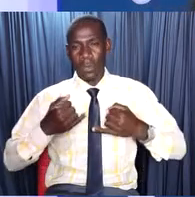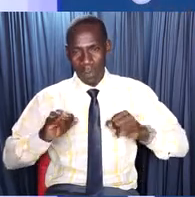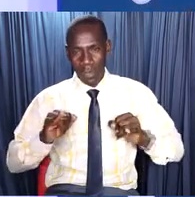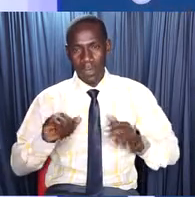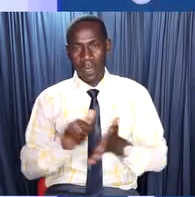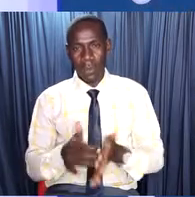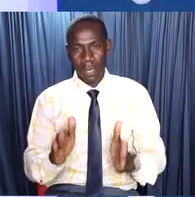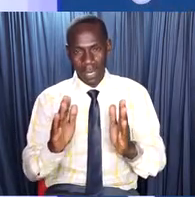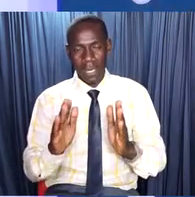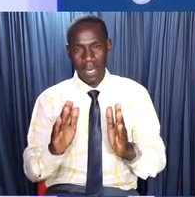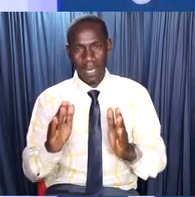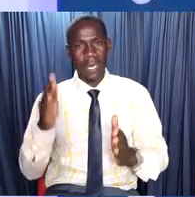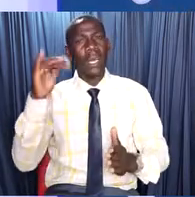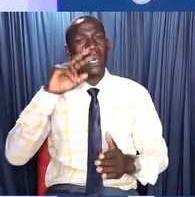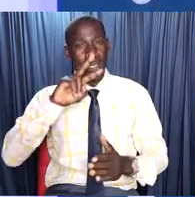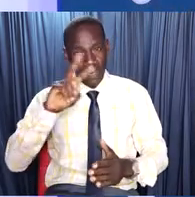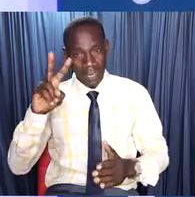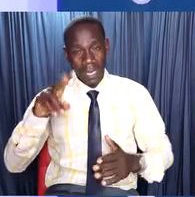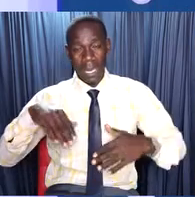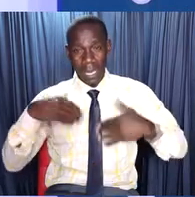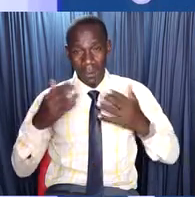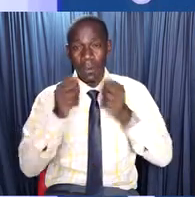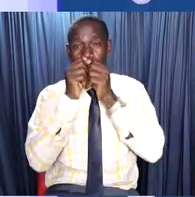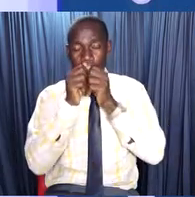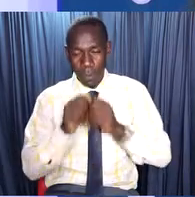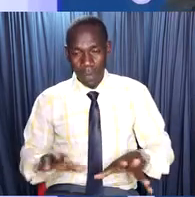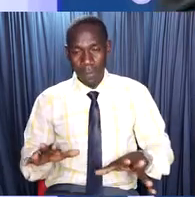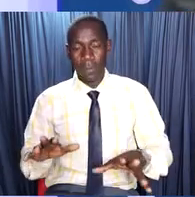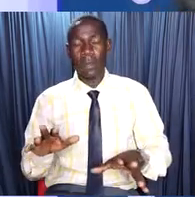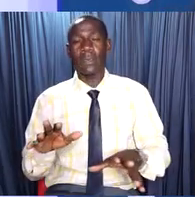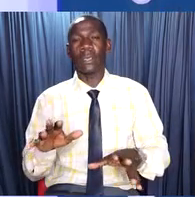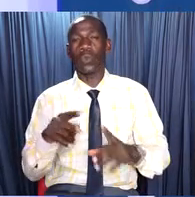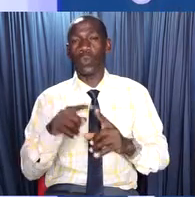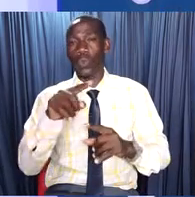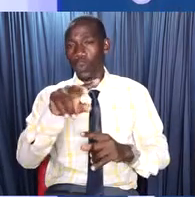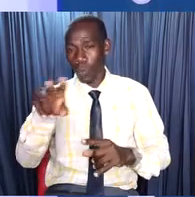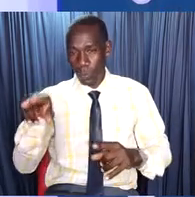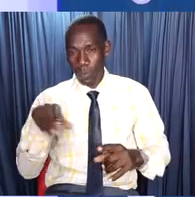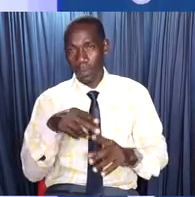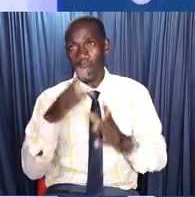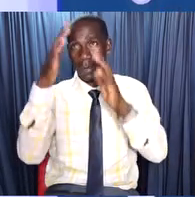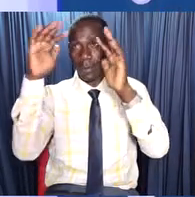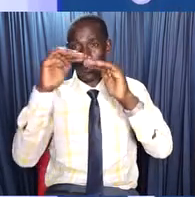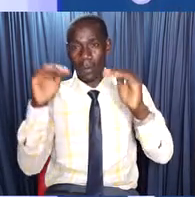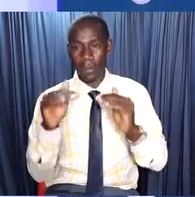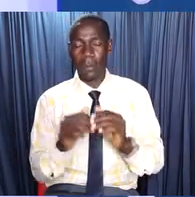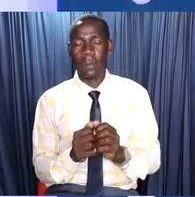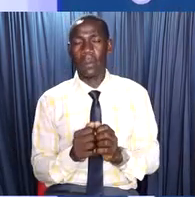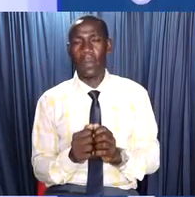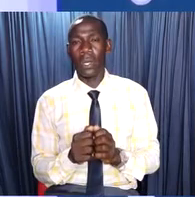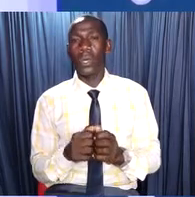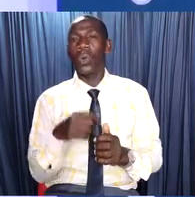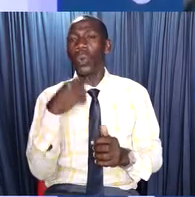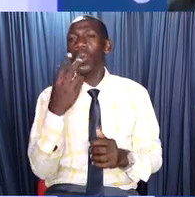hiyo. And try me that way. Muone kama sitawamwagieni baraka hata if I will not pour blessings from heaven until you miss a place. Na yule